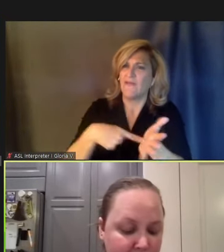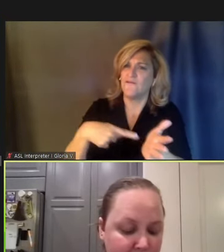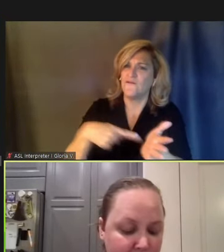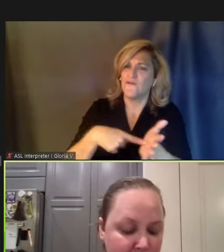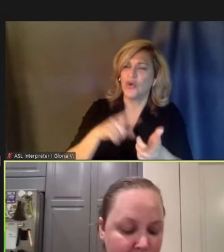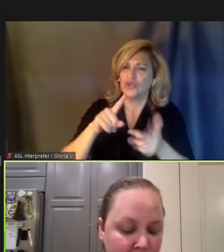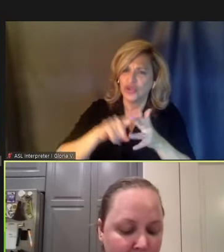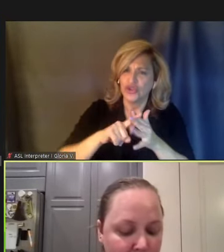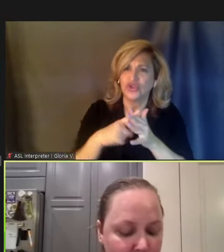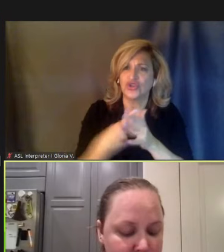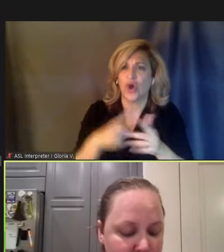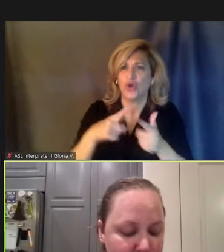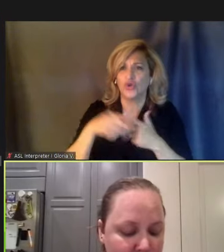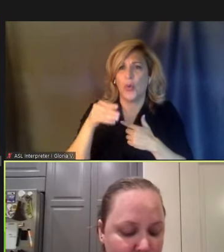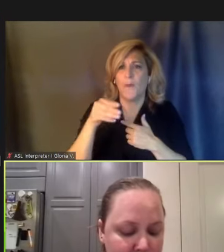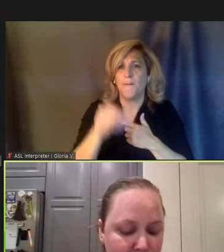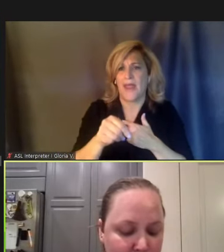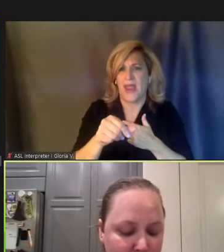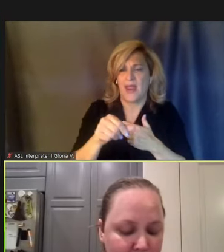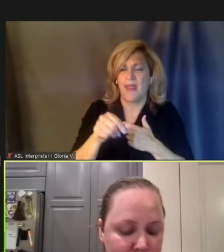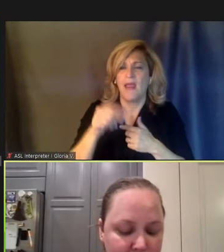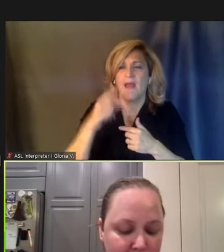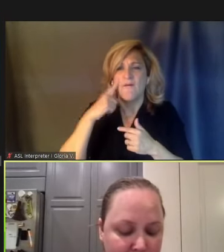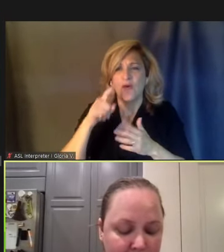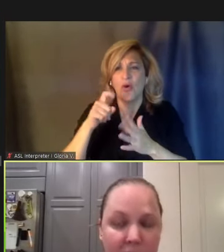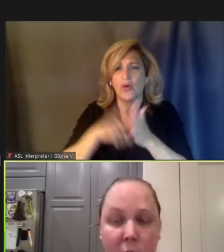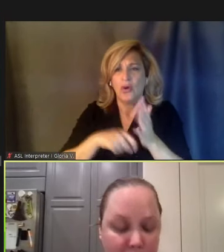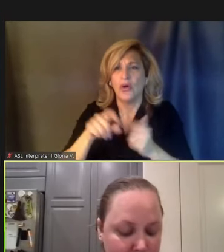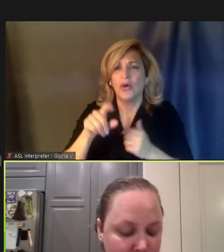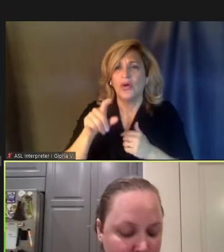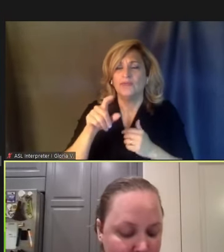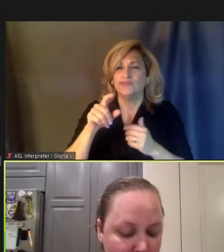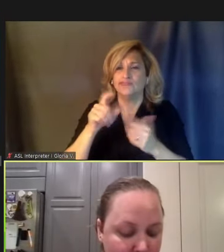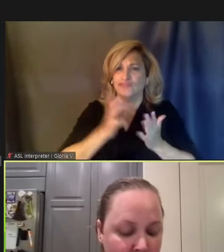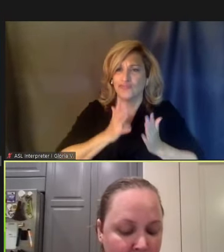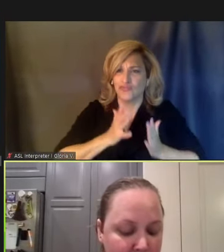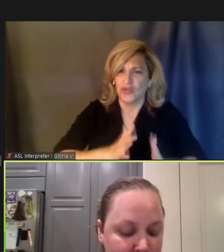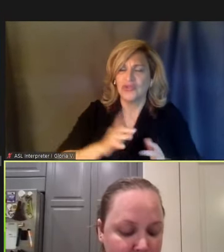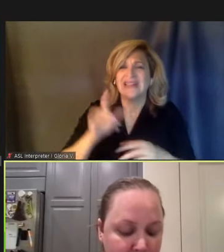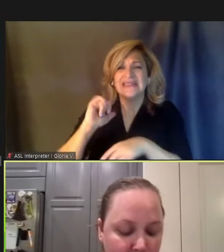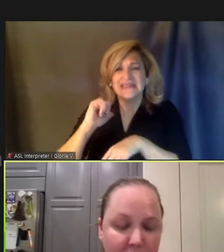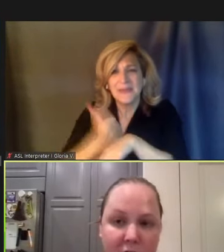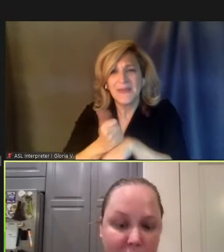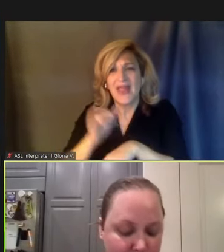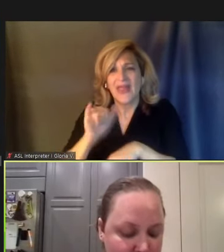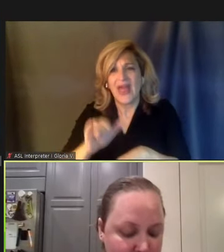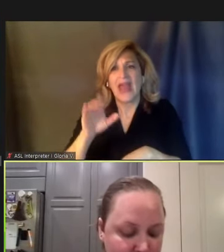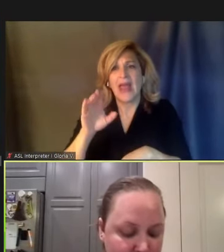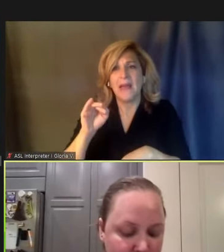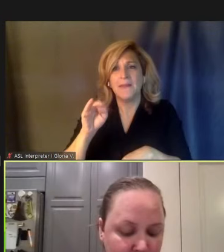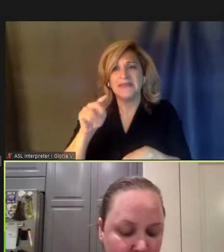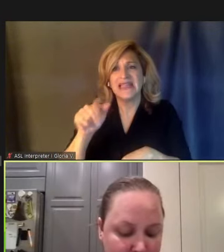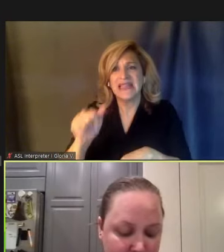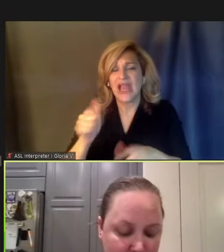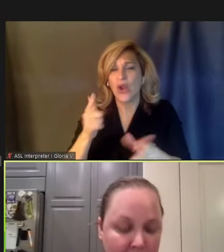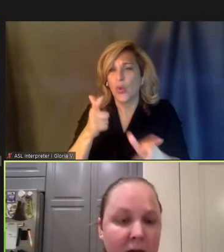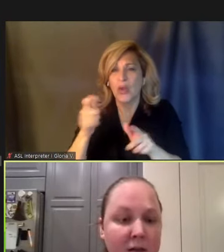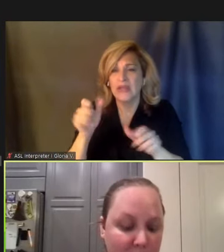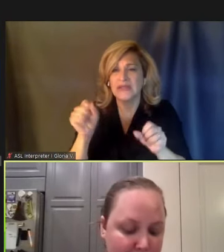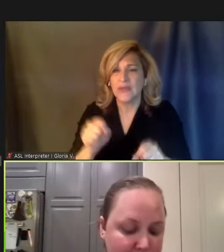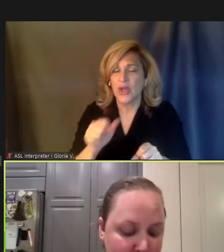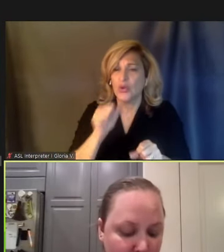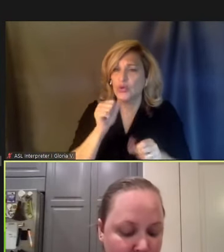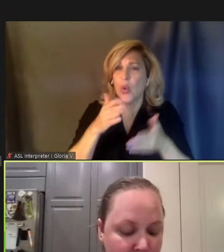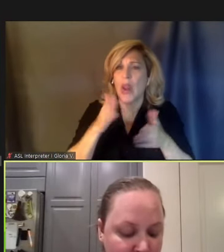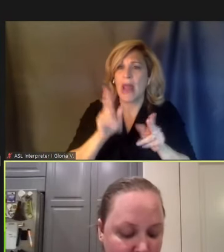their fair share. I urge the MTA to implement congestion pricing as quickly as possible and consider no additional exemptions from the tolling scheme to